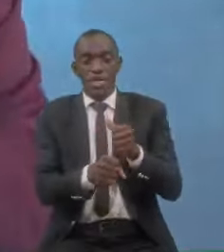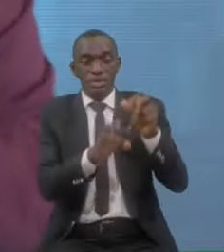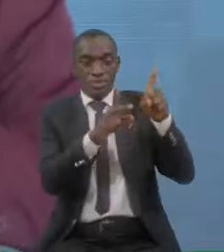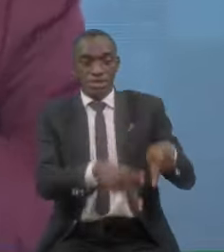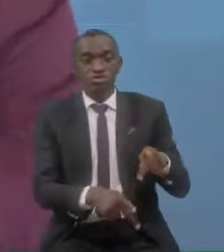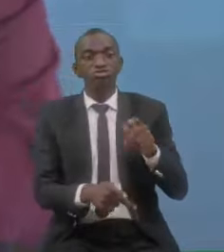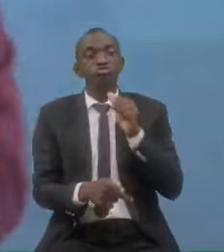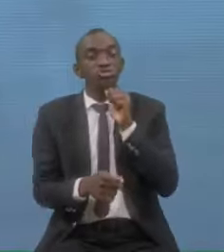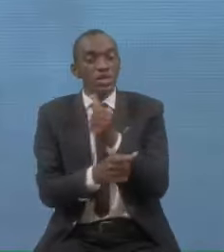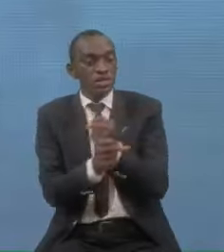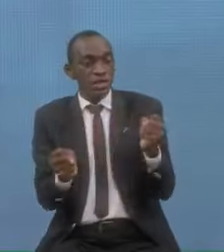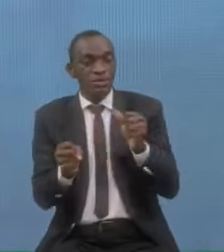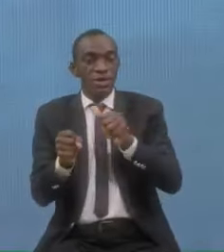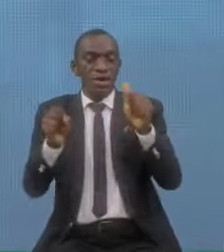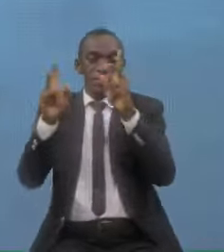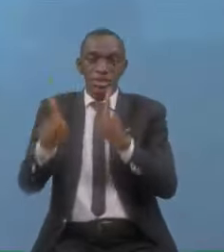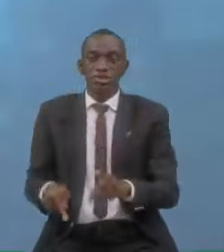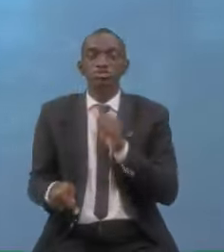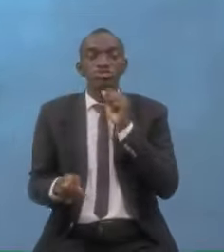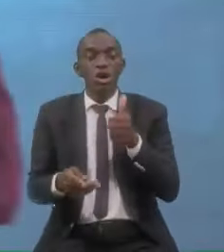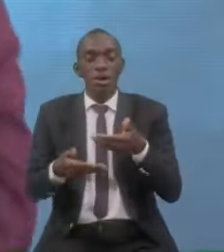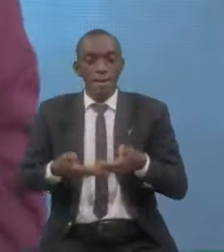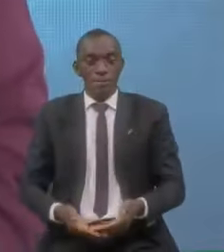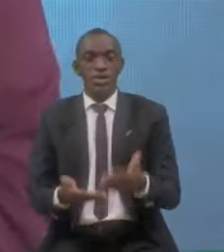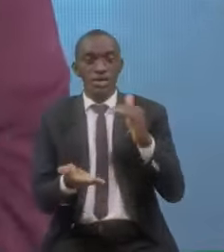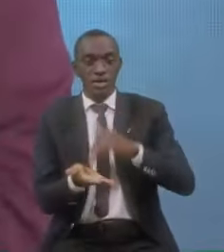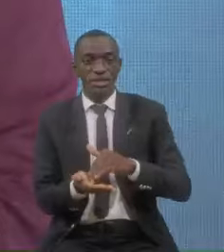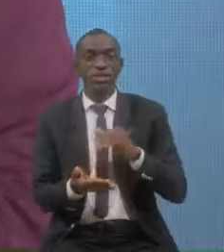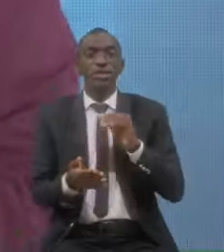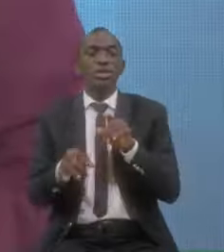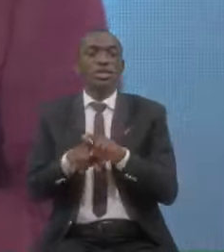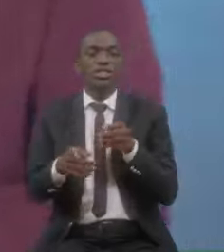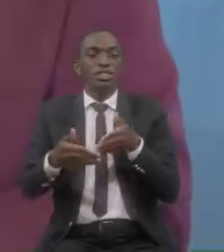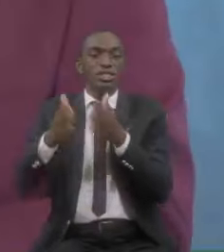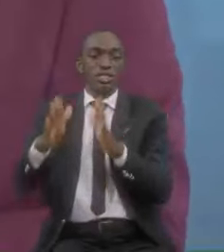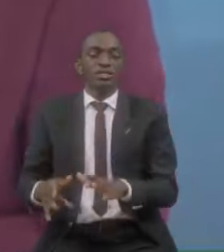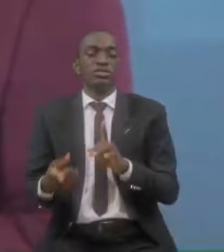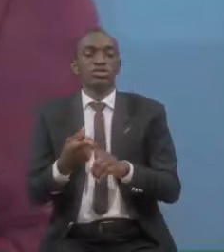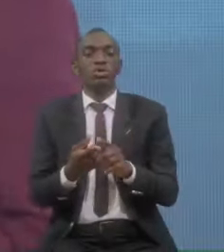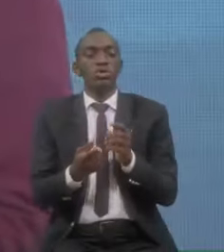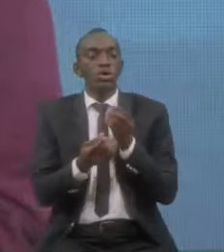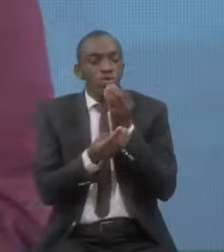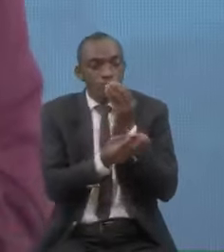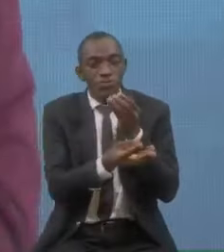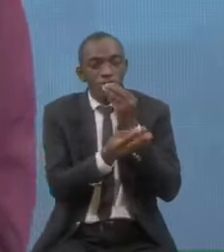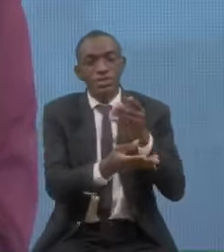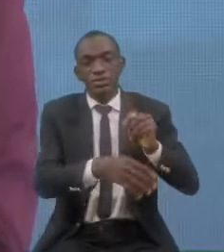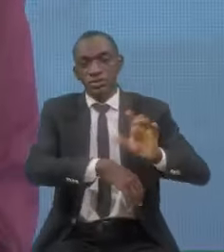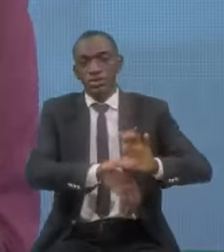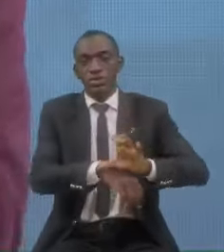again, an overseer to feed the church of God. Those who depend on